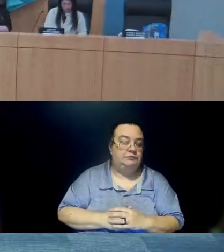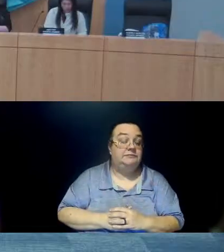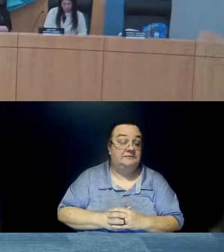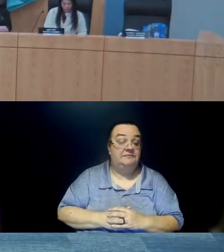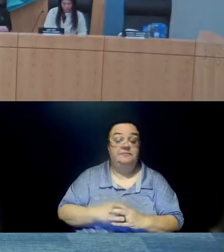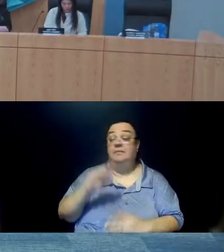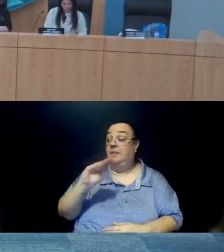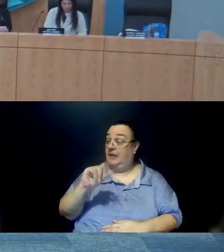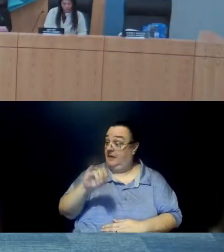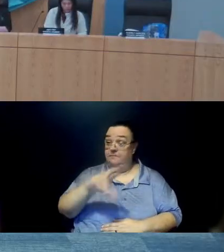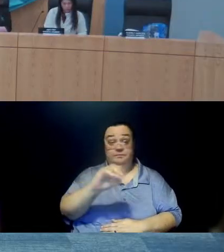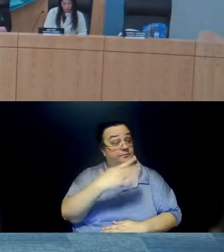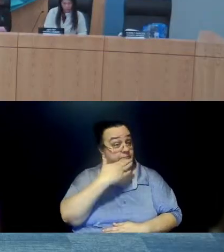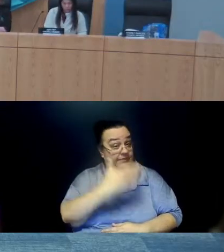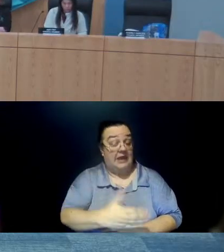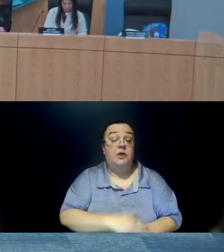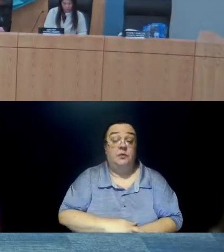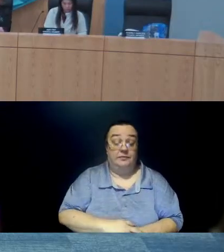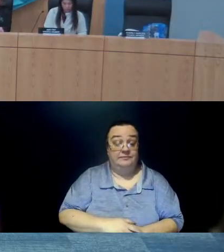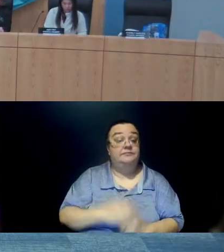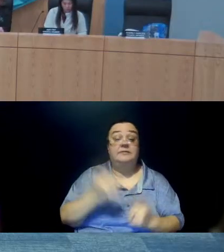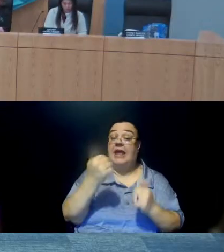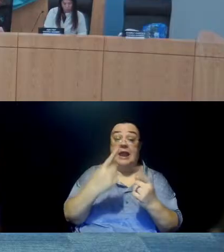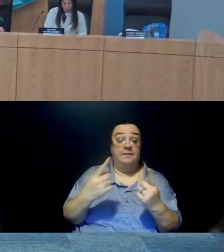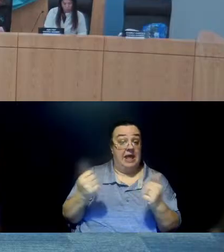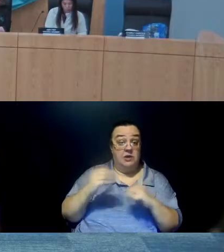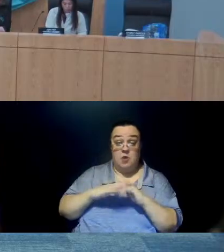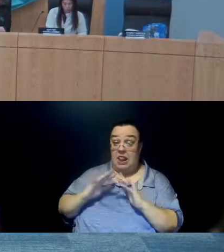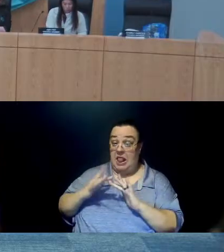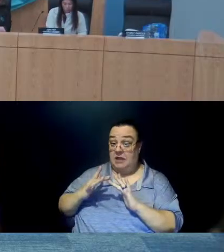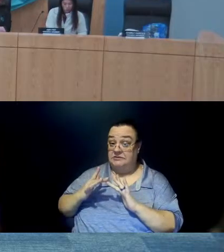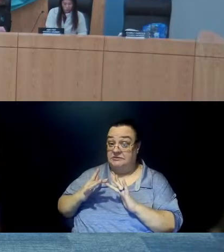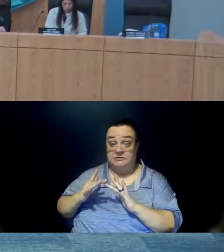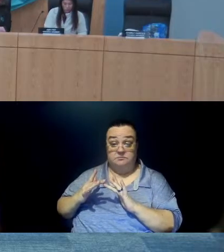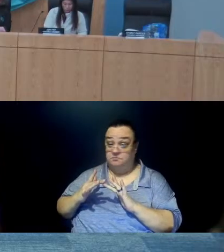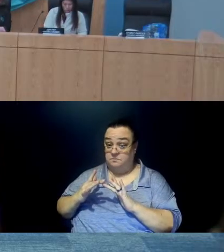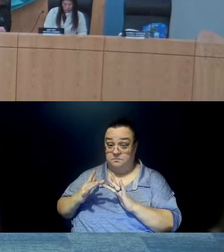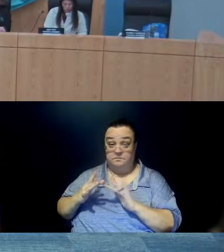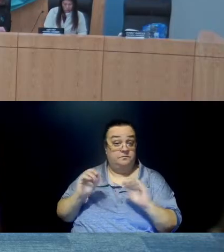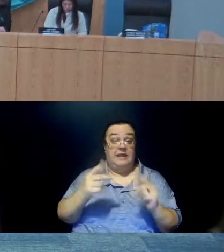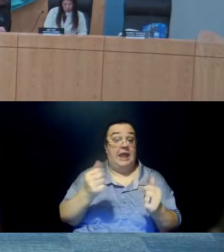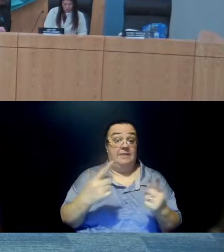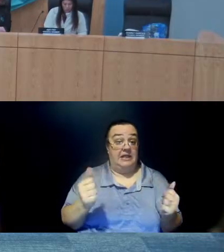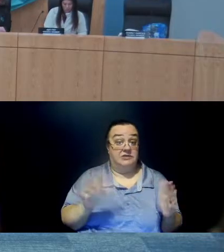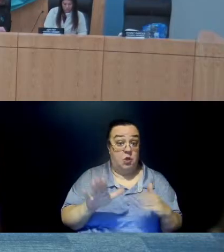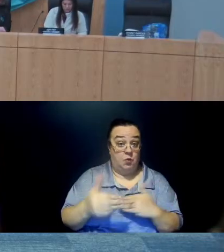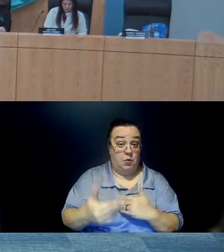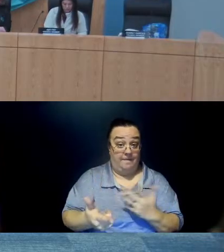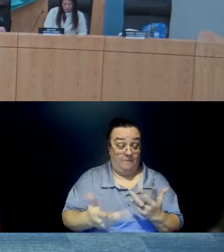you. Is there anyone else online? No? Okay, anyone else?